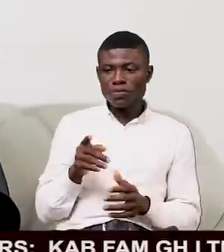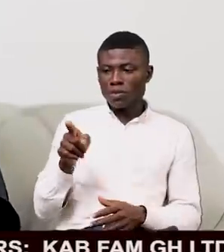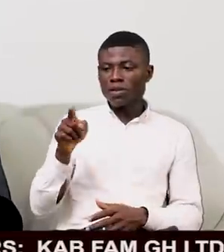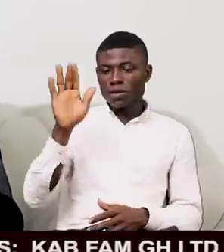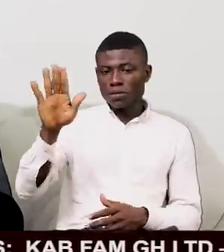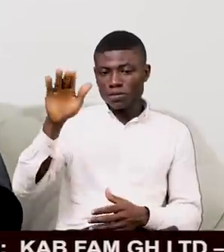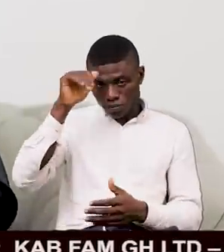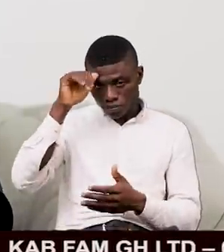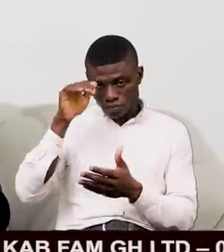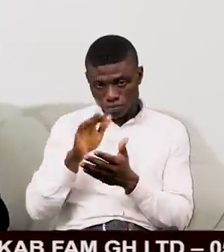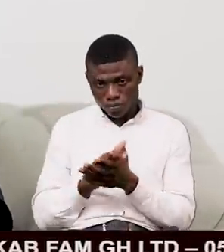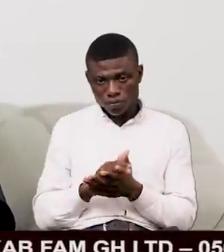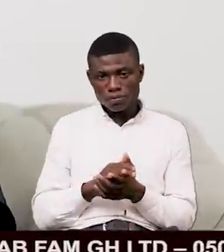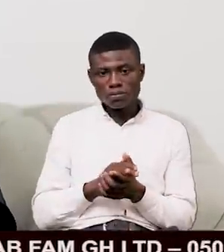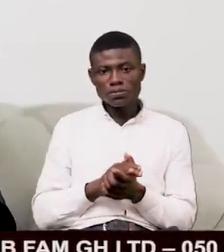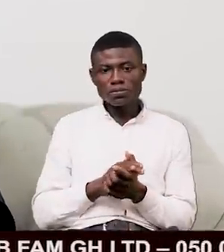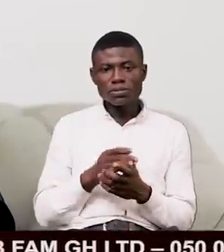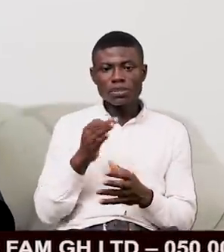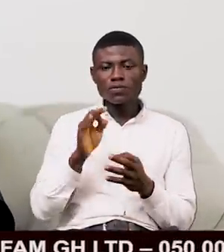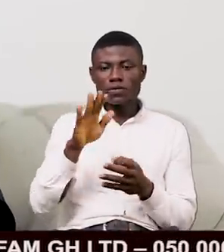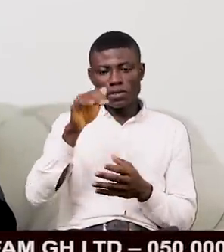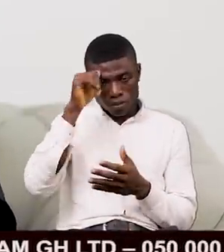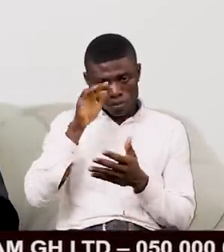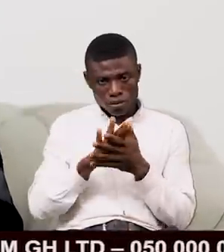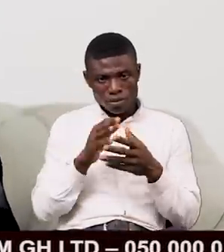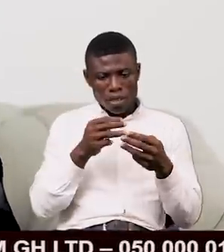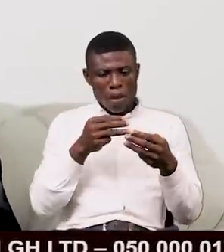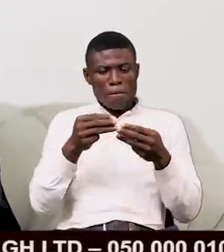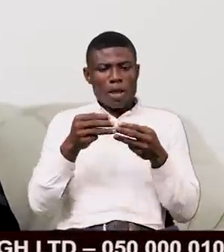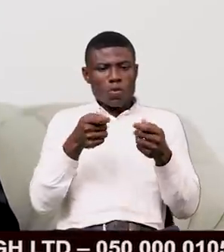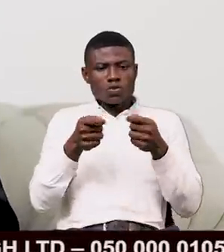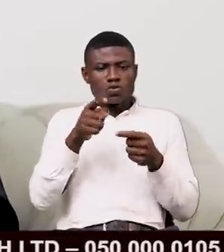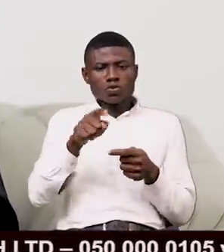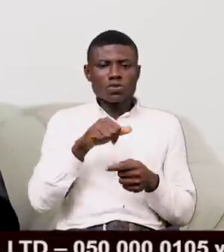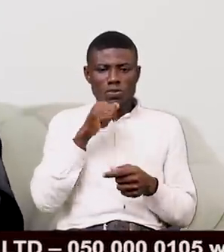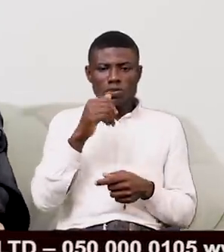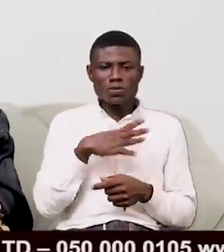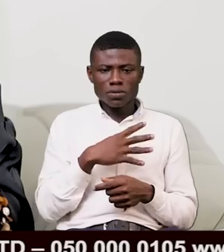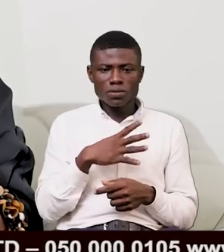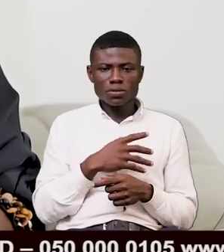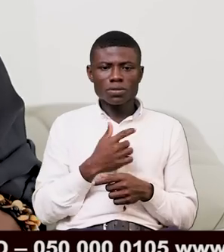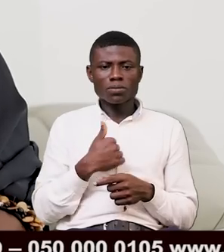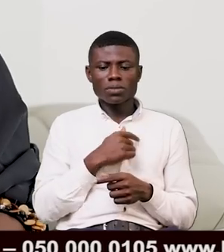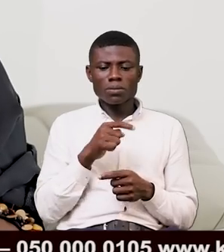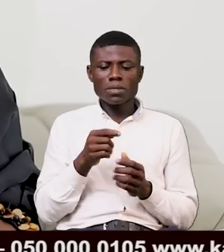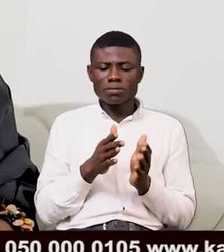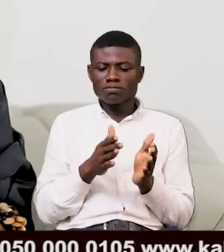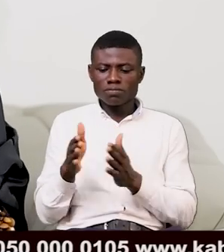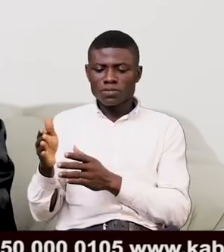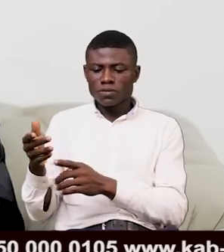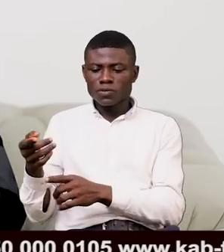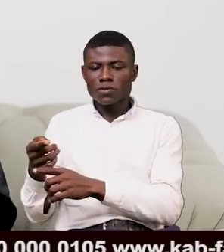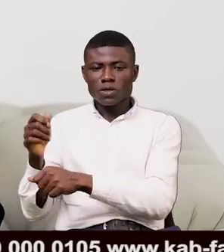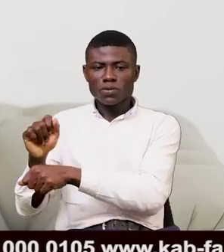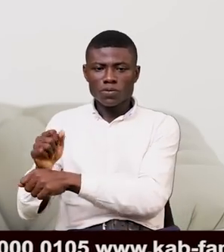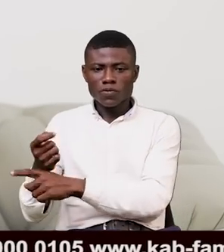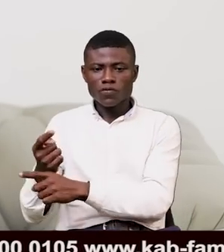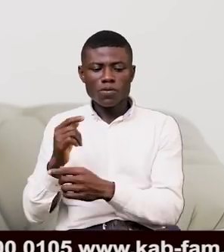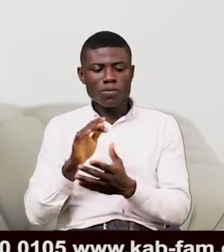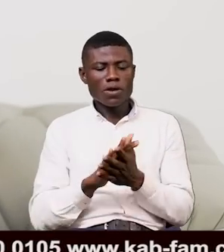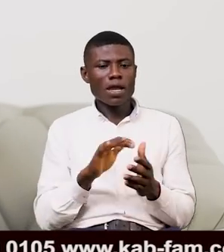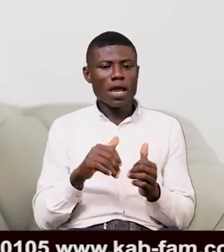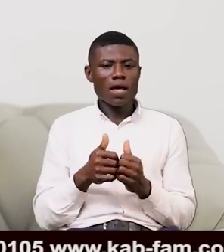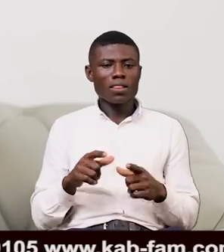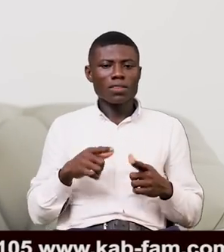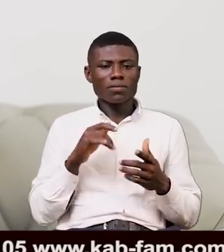Yeah. Ukunu o partner manage wa. Enko wie ye. Mun differentiate adwuma and free aware